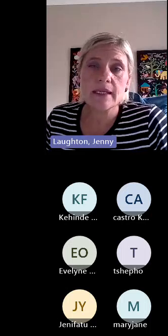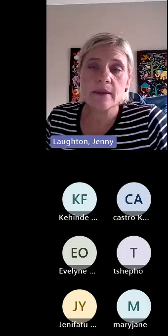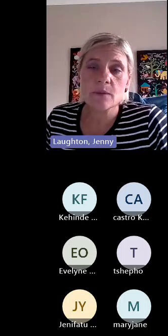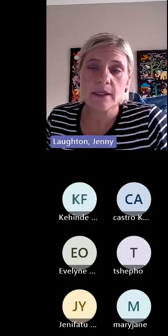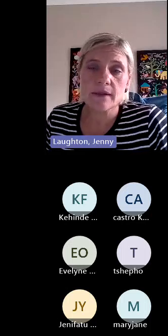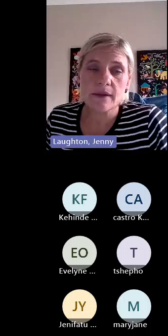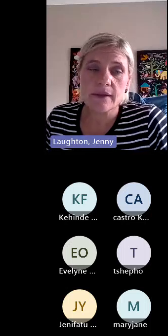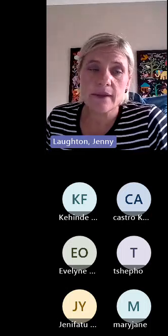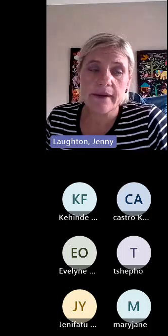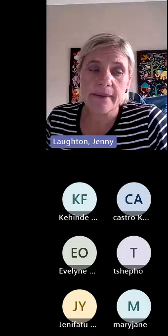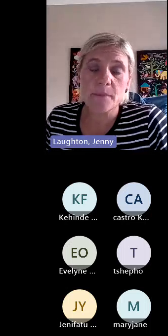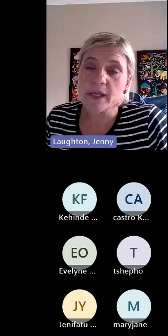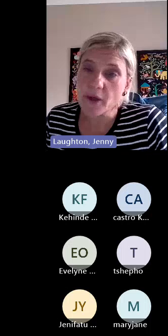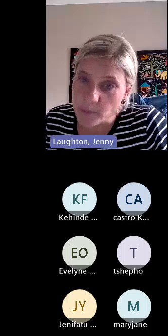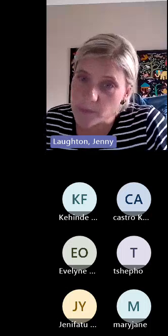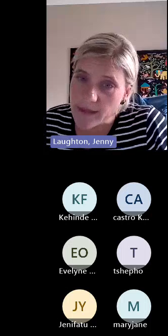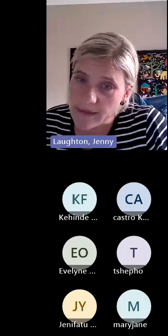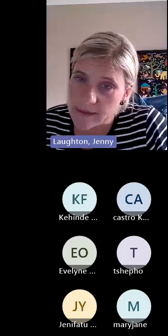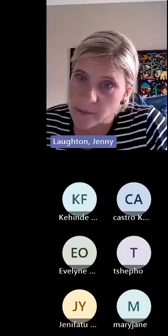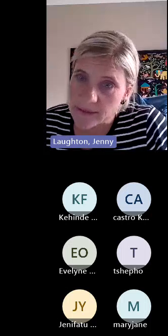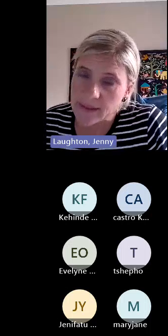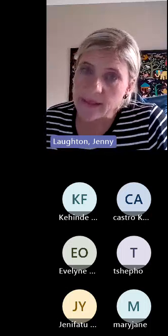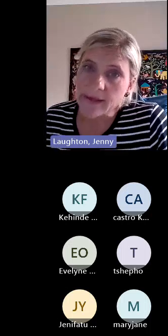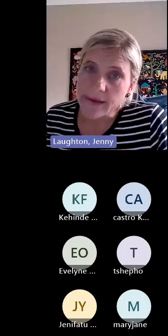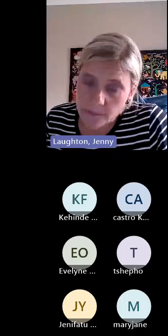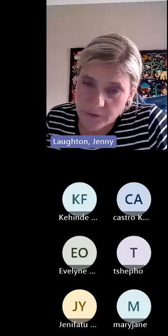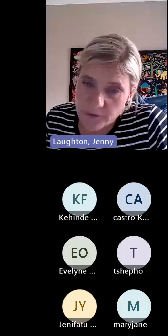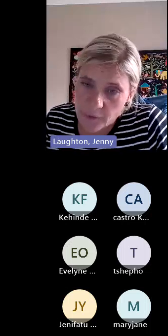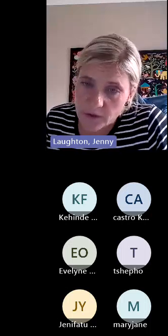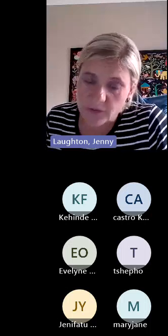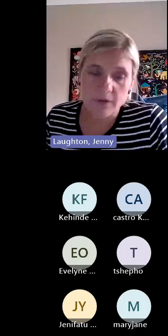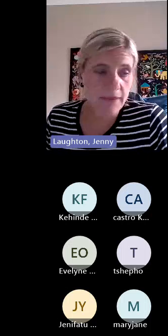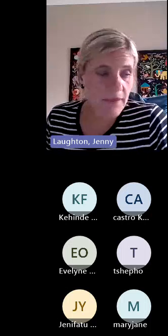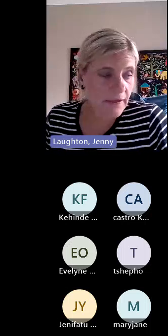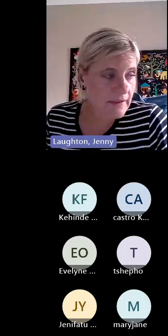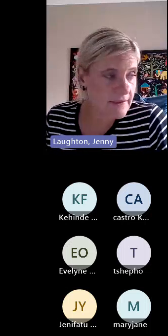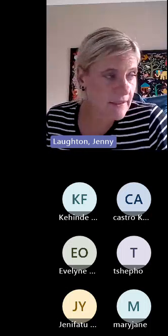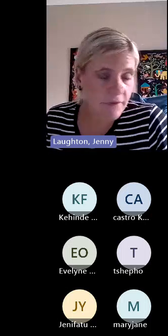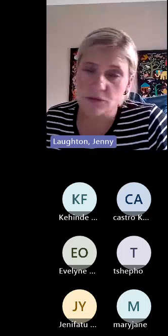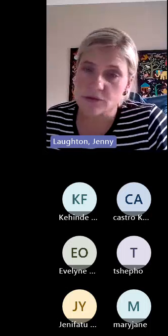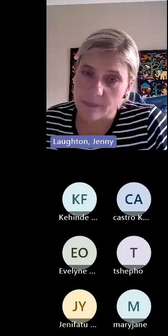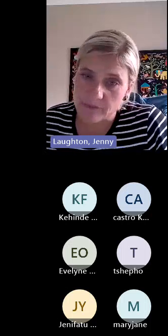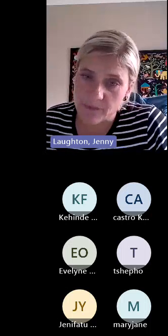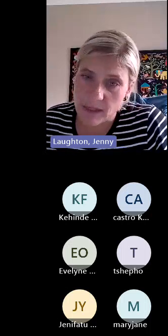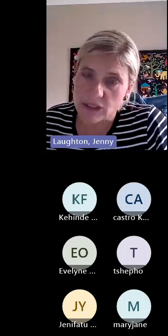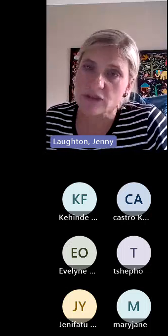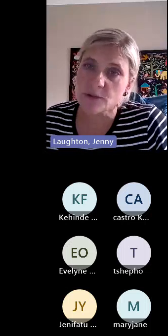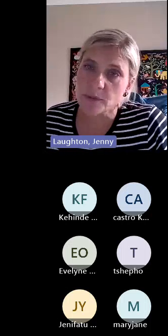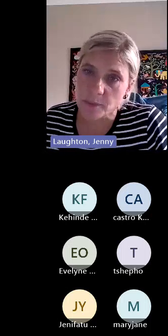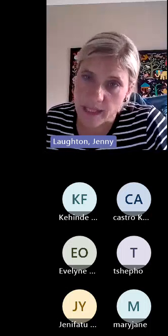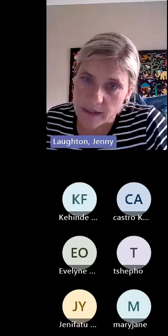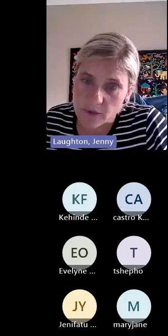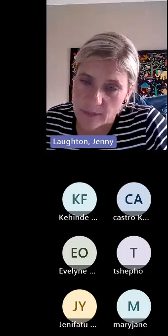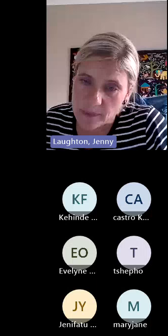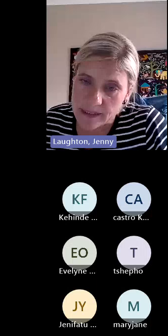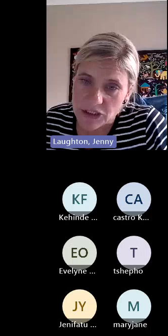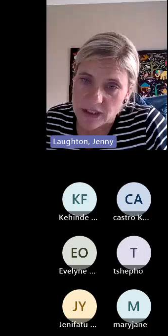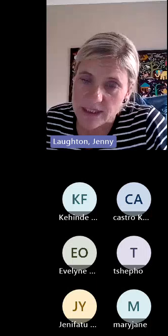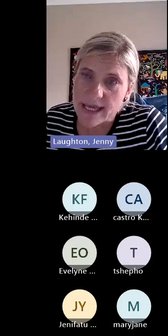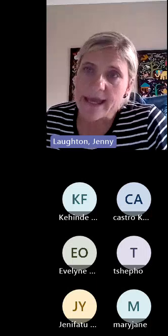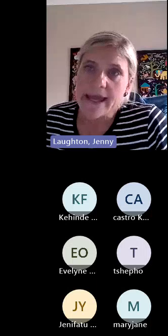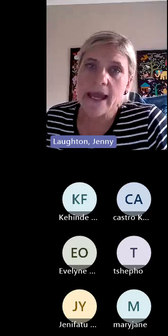And we will, we hope that it's been helpful for you and that it's given you some information to prepare